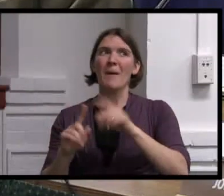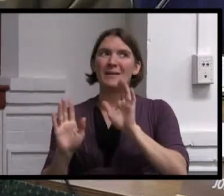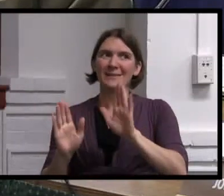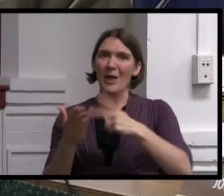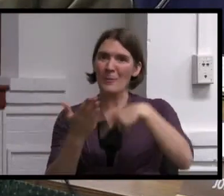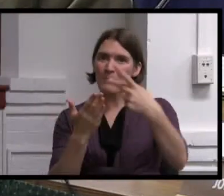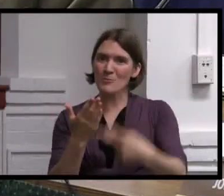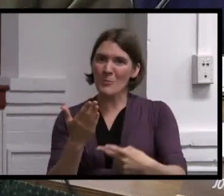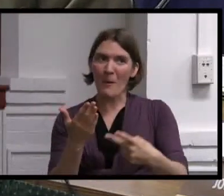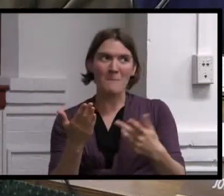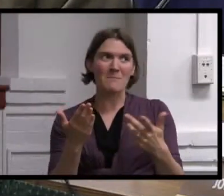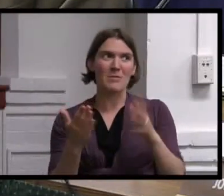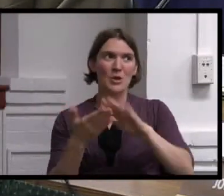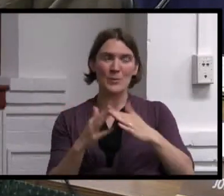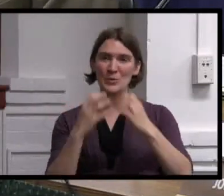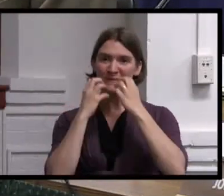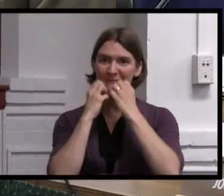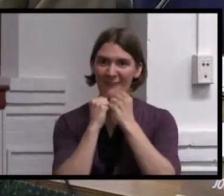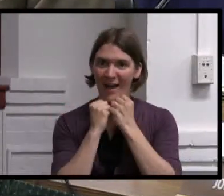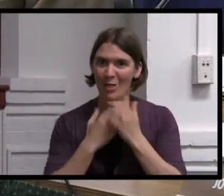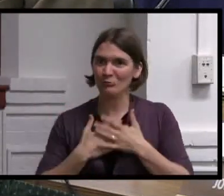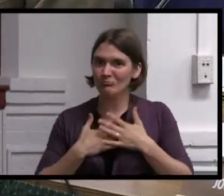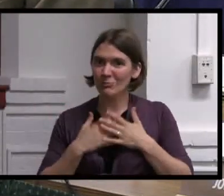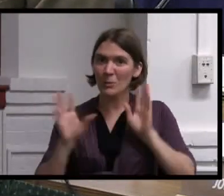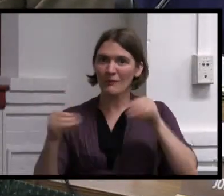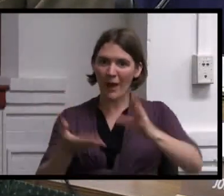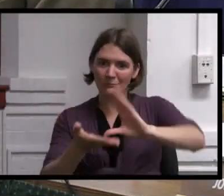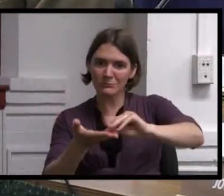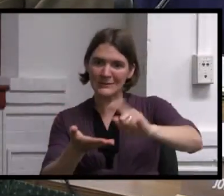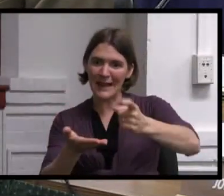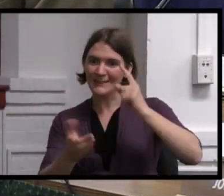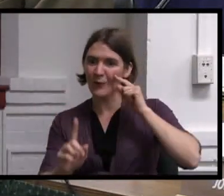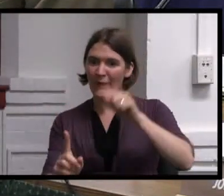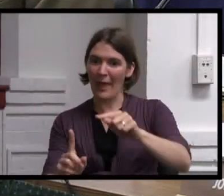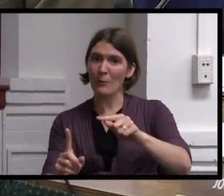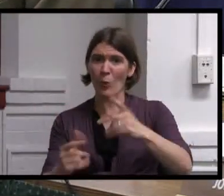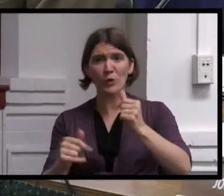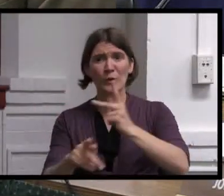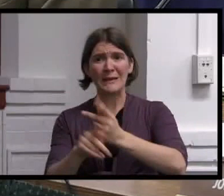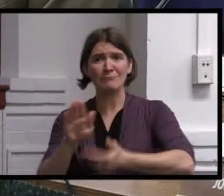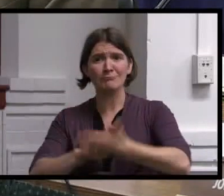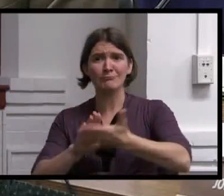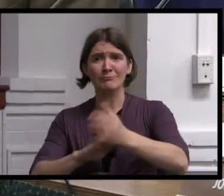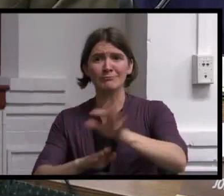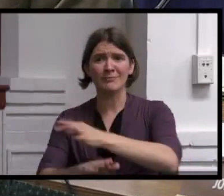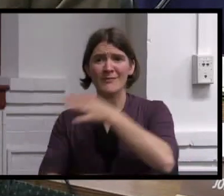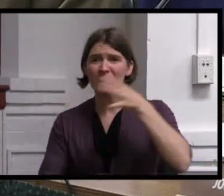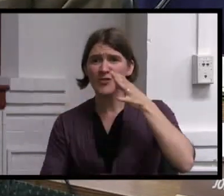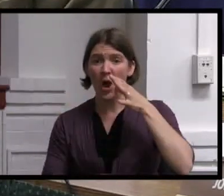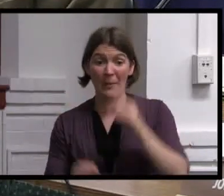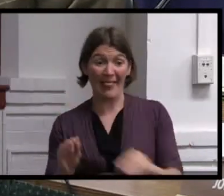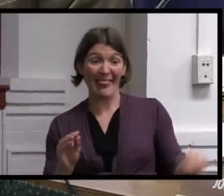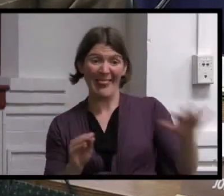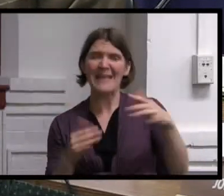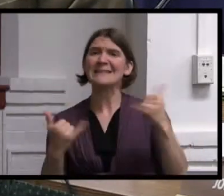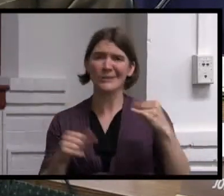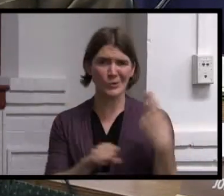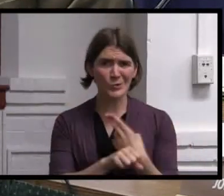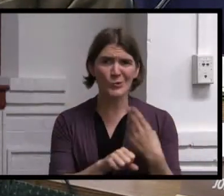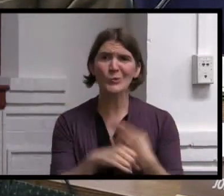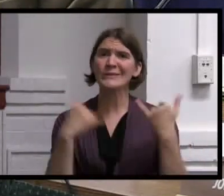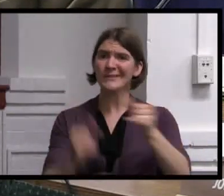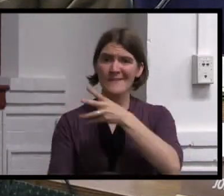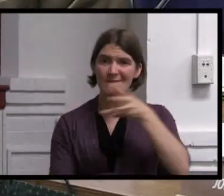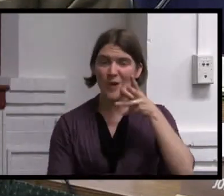for the program and the community value of providing this tax relief, the land there is not only continuing to be actively farmed,